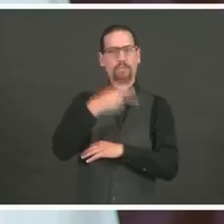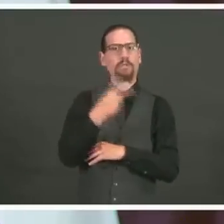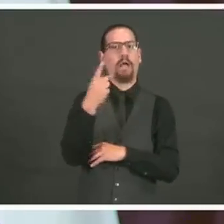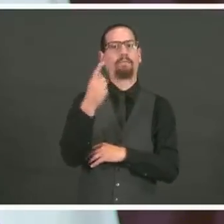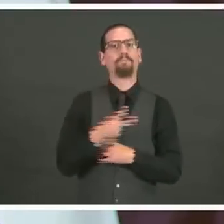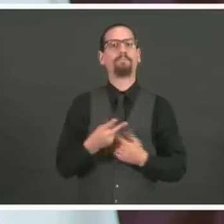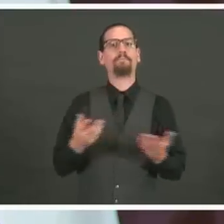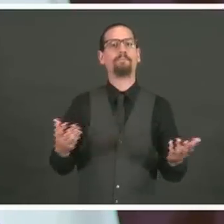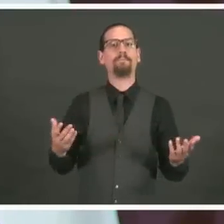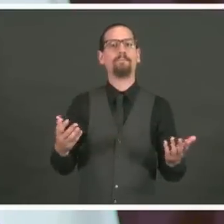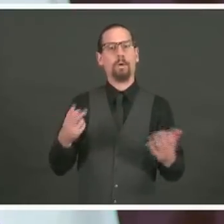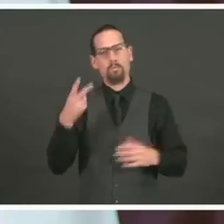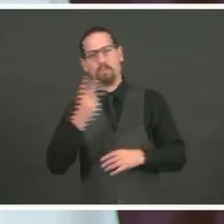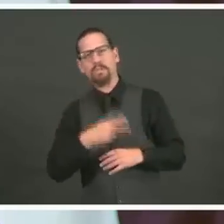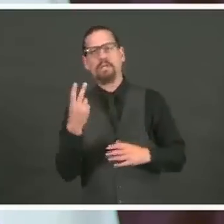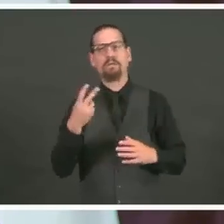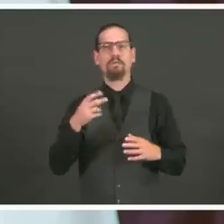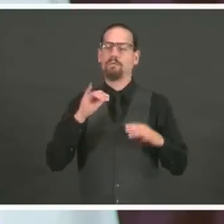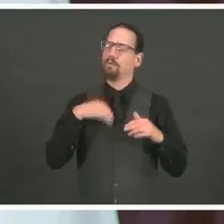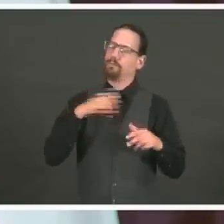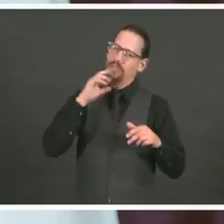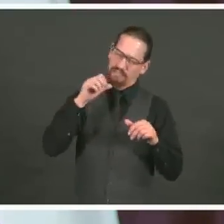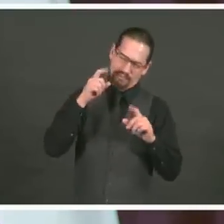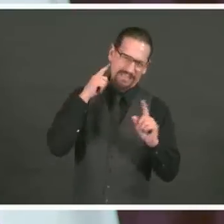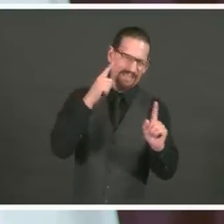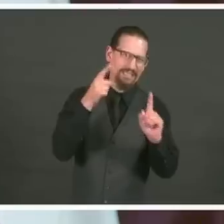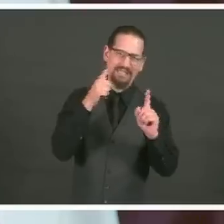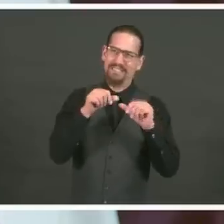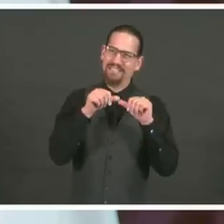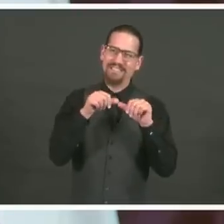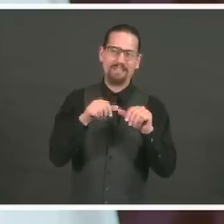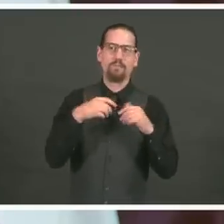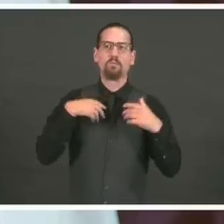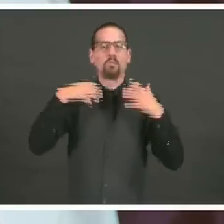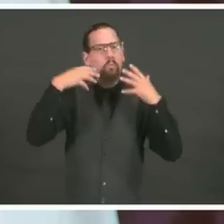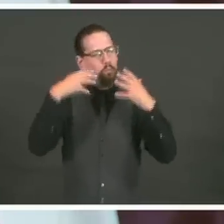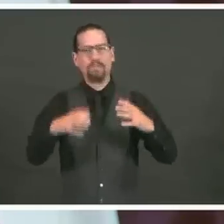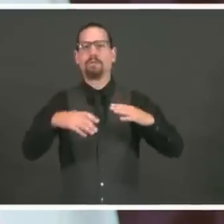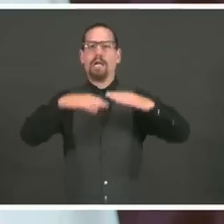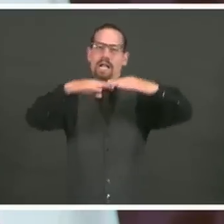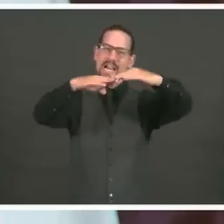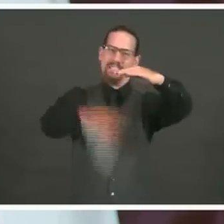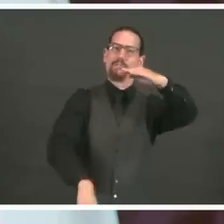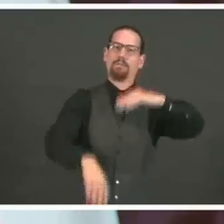we are going to work like crazy to get it under 2 days.